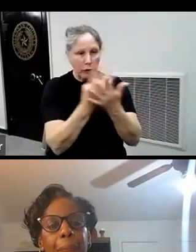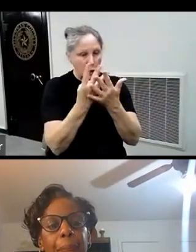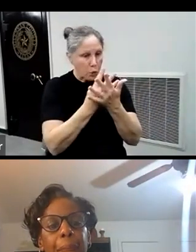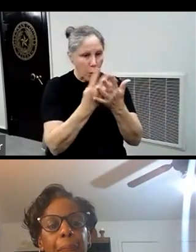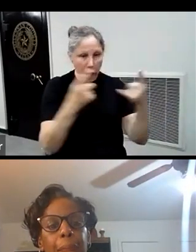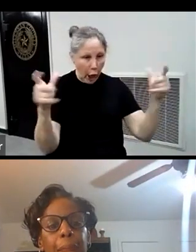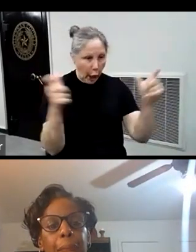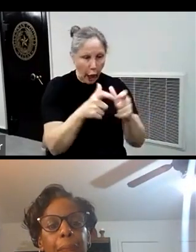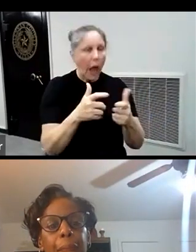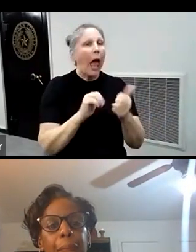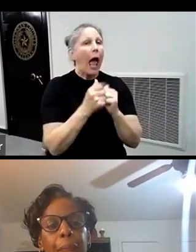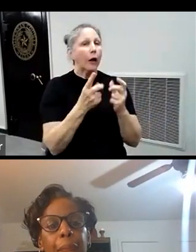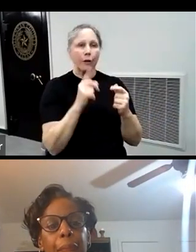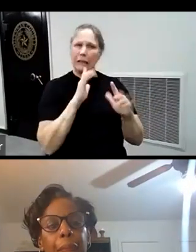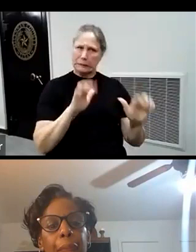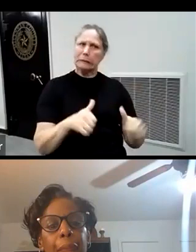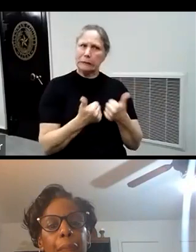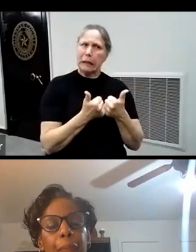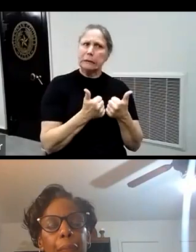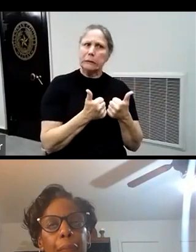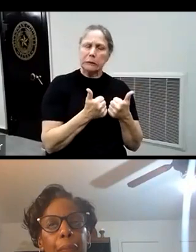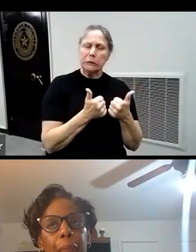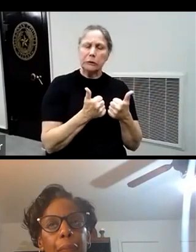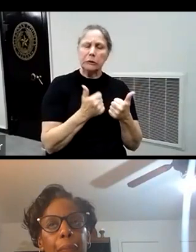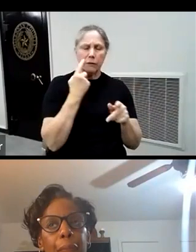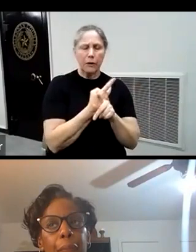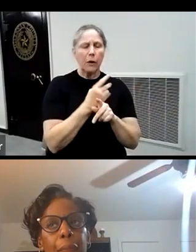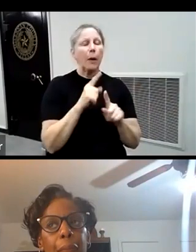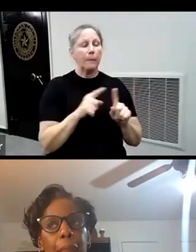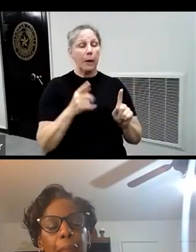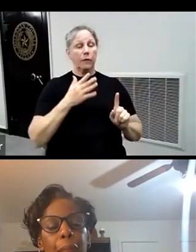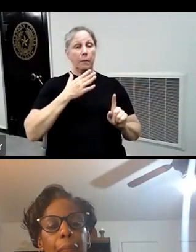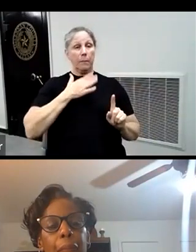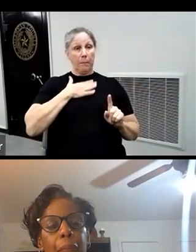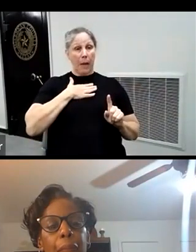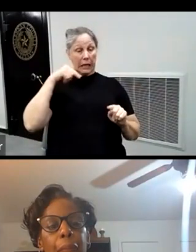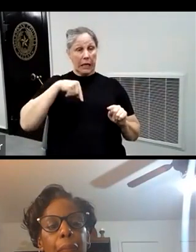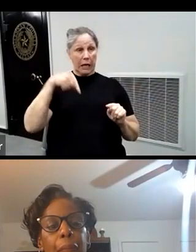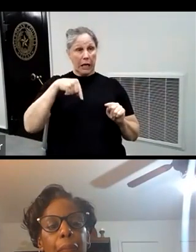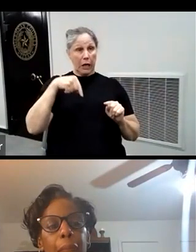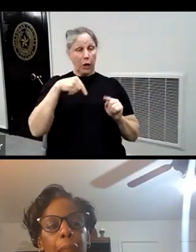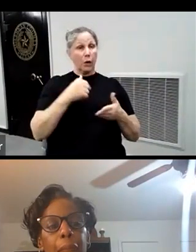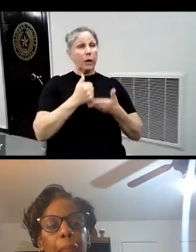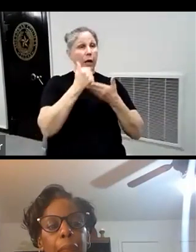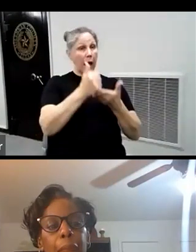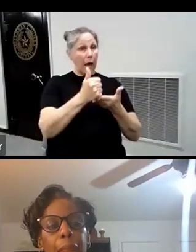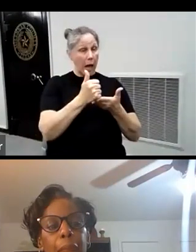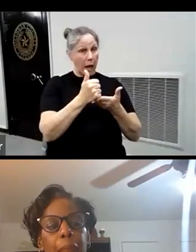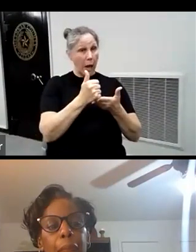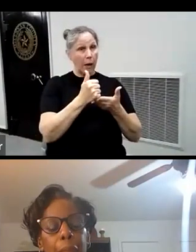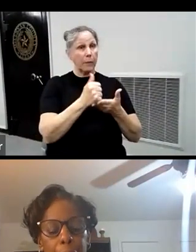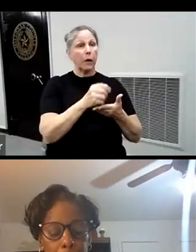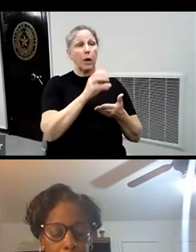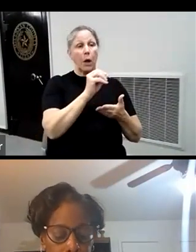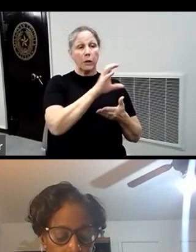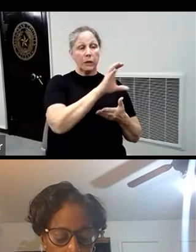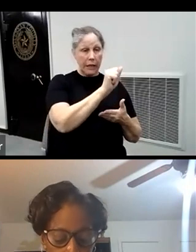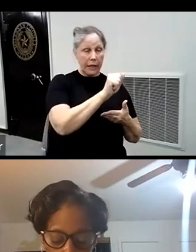trials is going to be a real challenge. And I'm going to, for our part of it, to help after reviewing